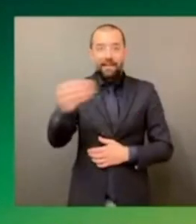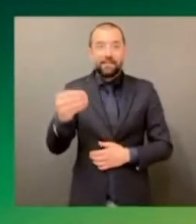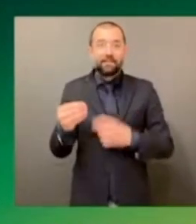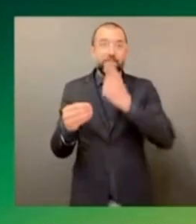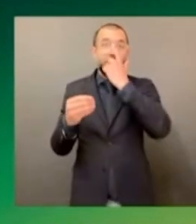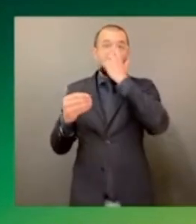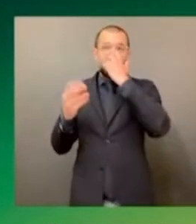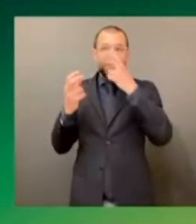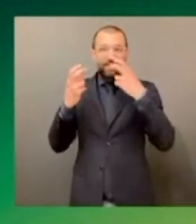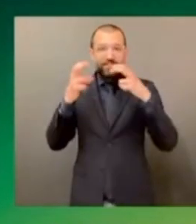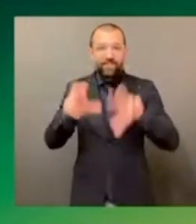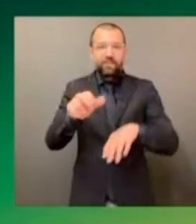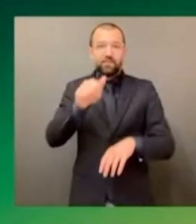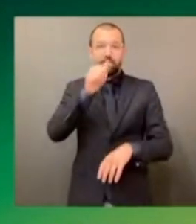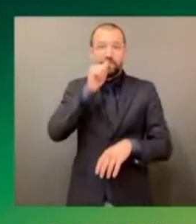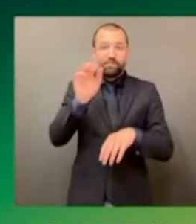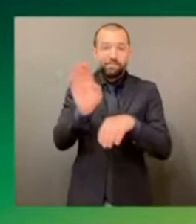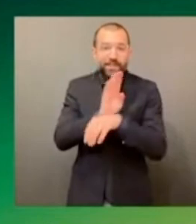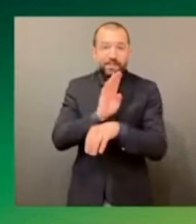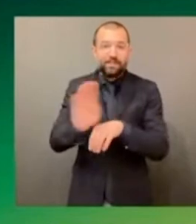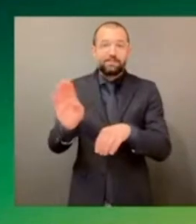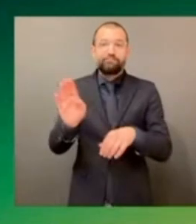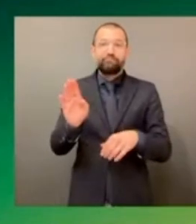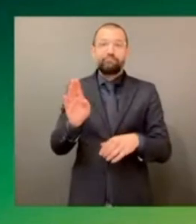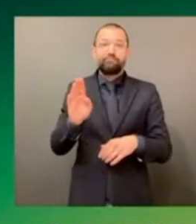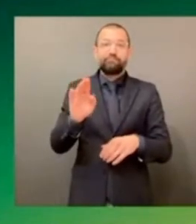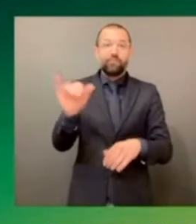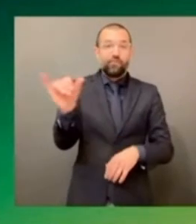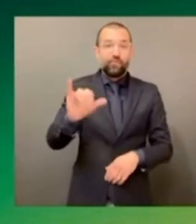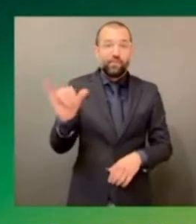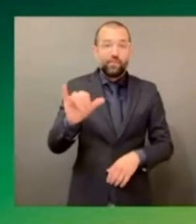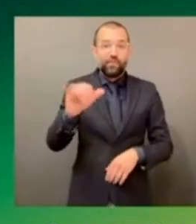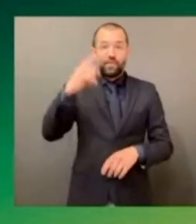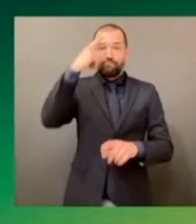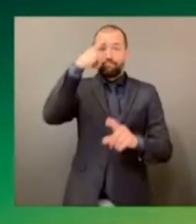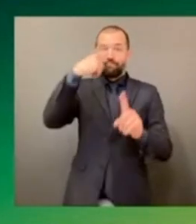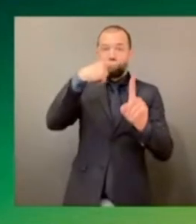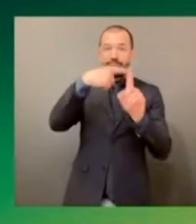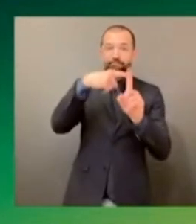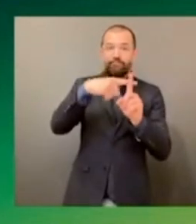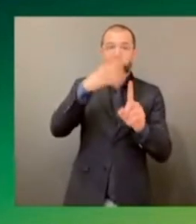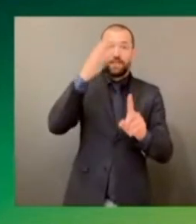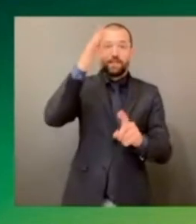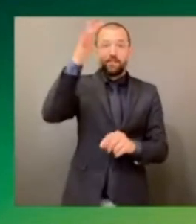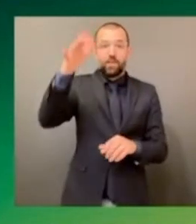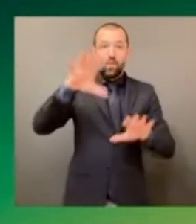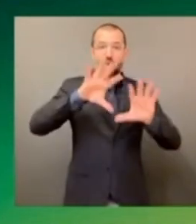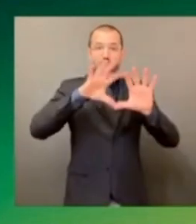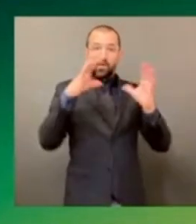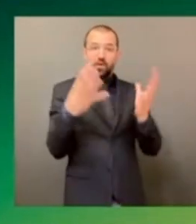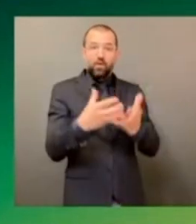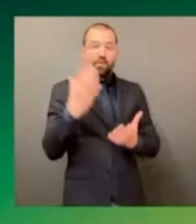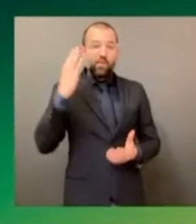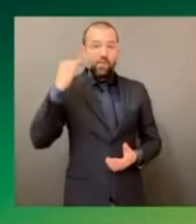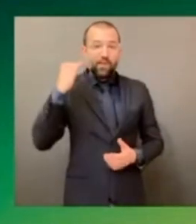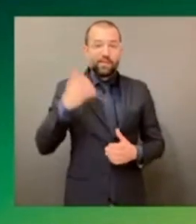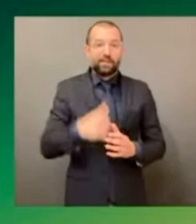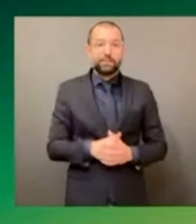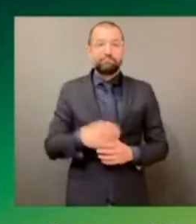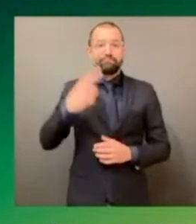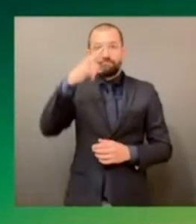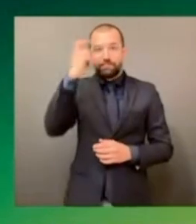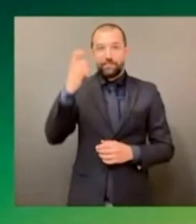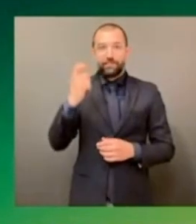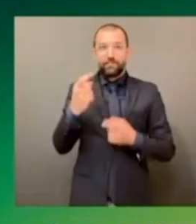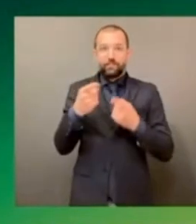sector, I am optimistic about the future of the world because of you, the